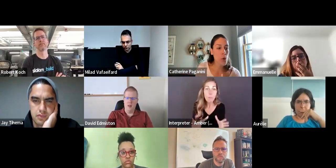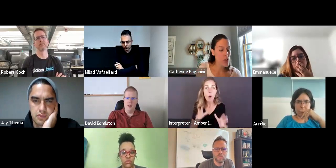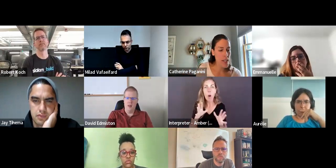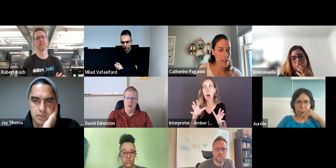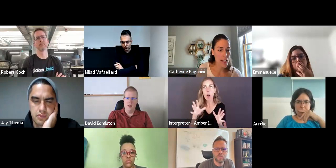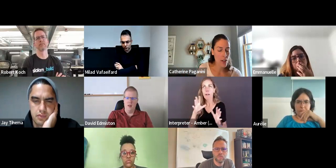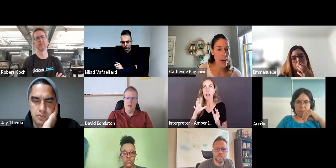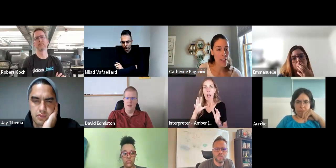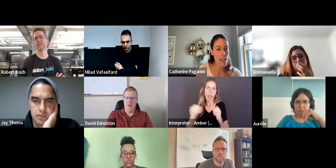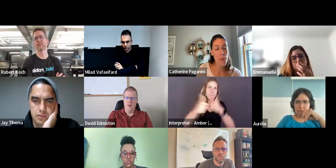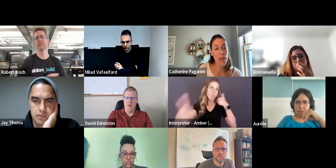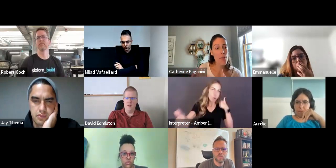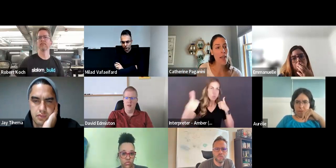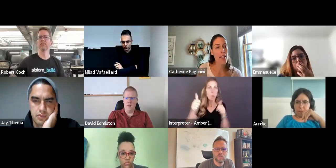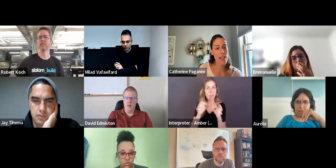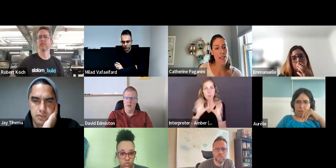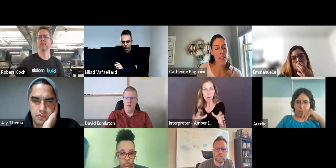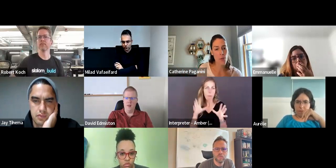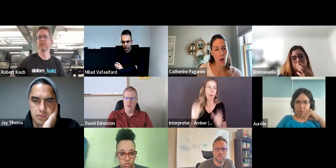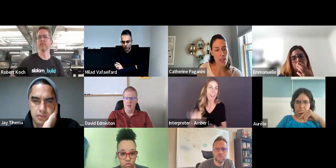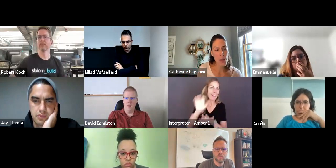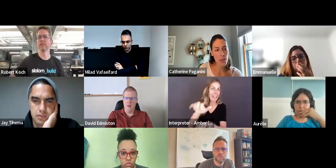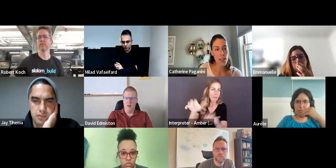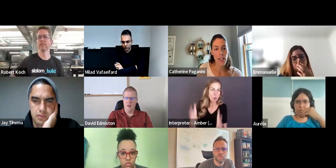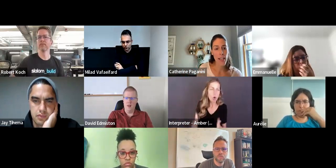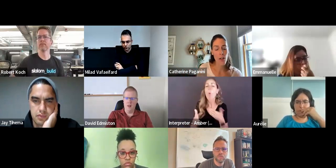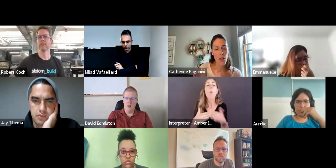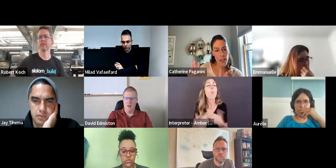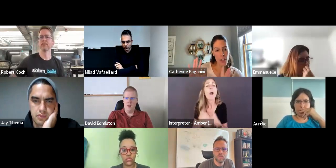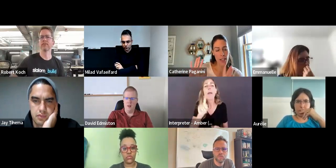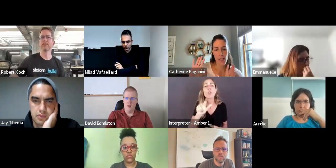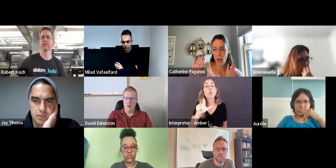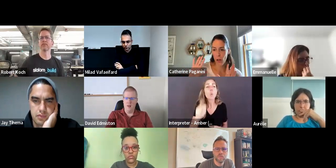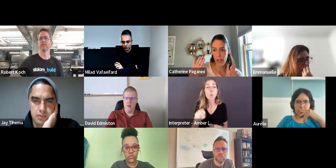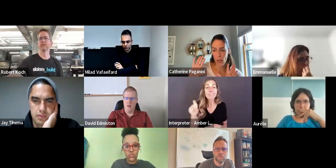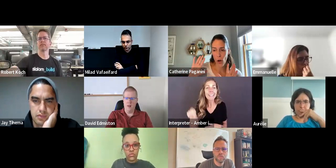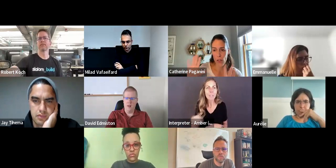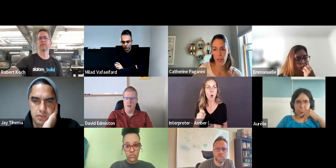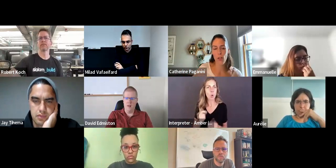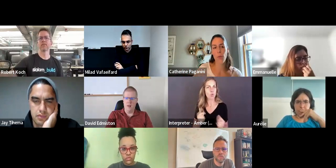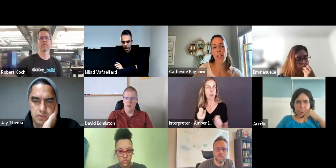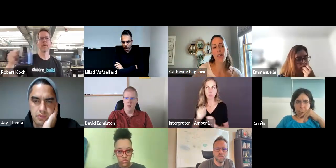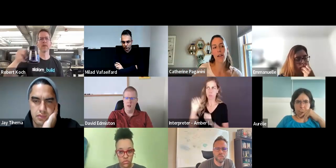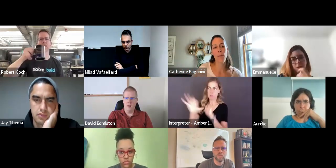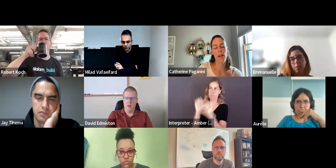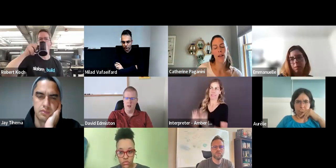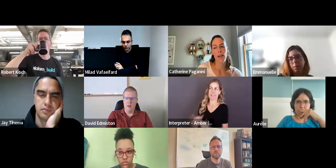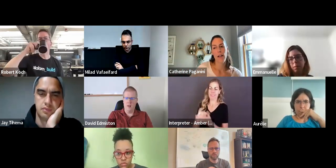whatever tools that are necessary. Let's make it as easy as possible. Again, all of this is always going to